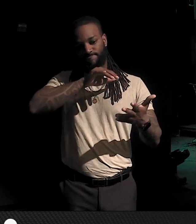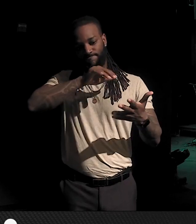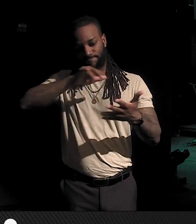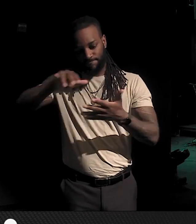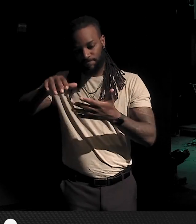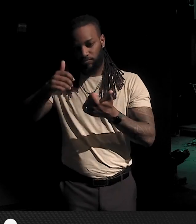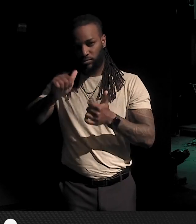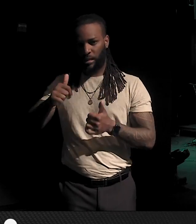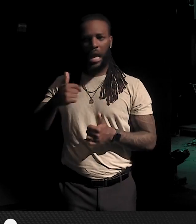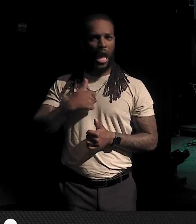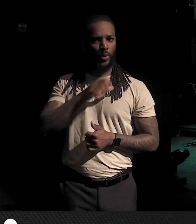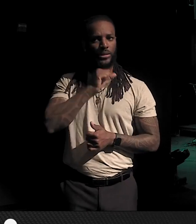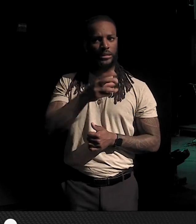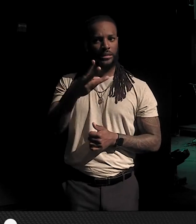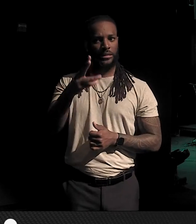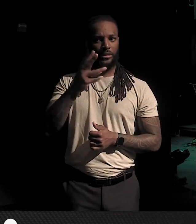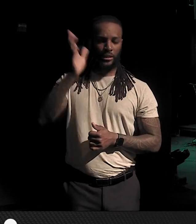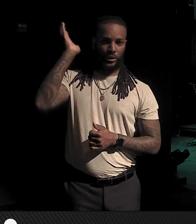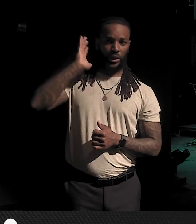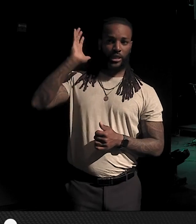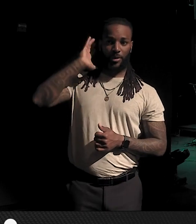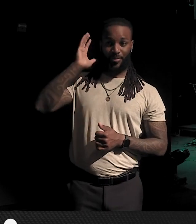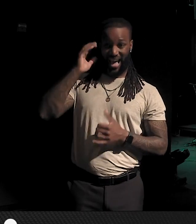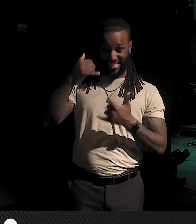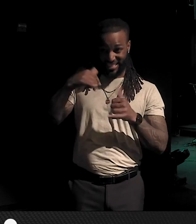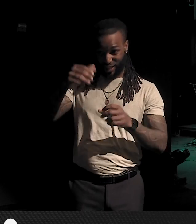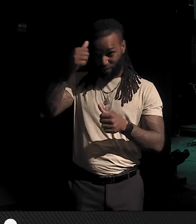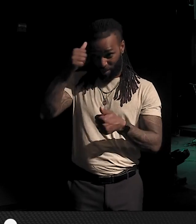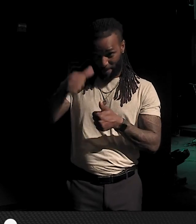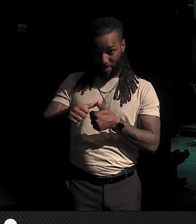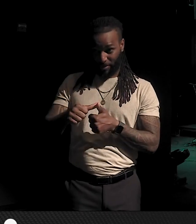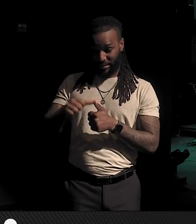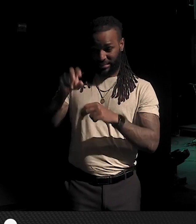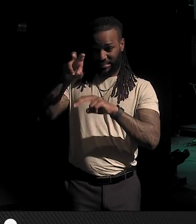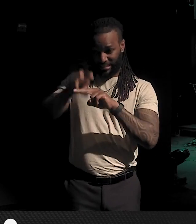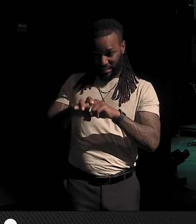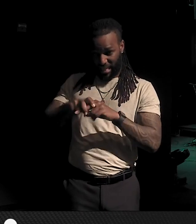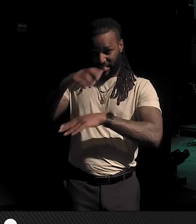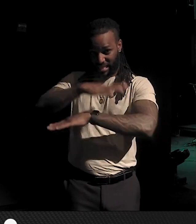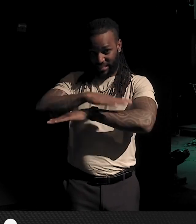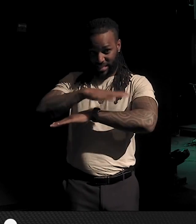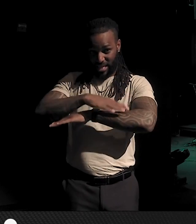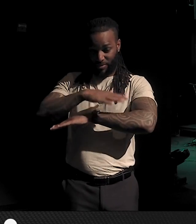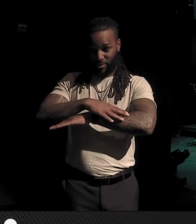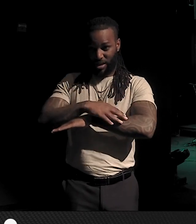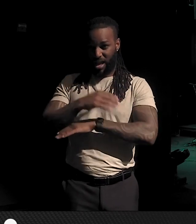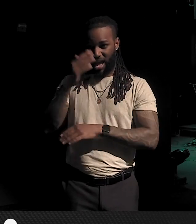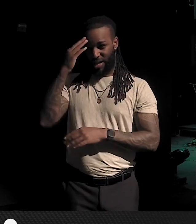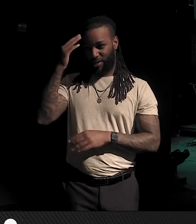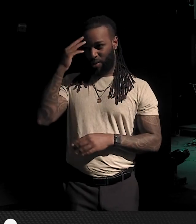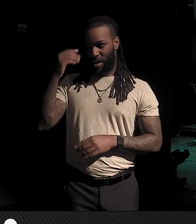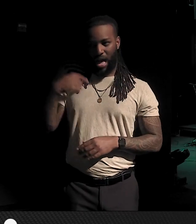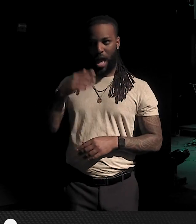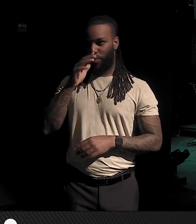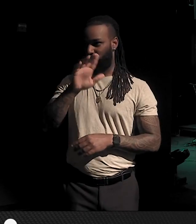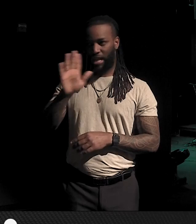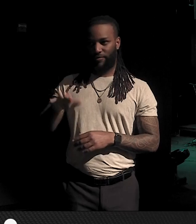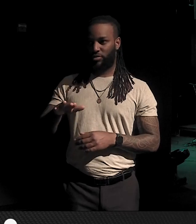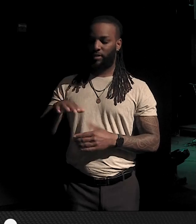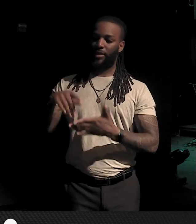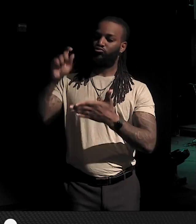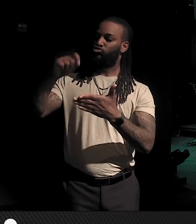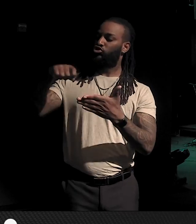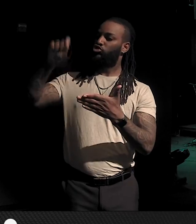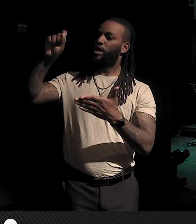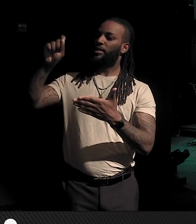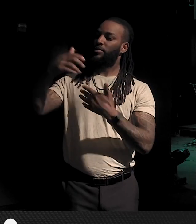16 years old. I remember sitting at that kitchen table and recognizing that this was never going to be like a box I checked. This isn't going to be